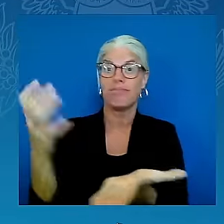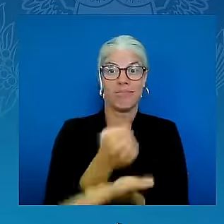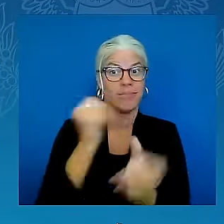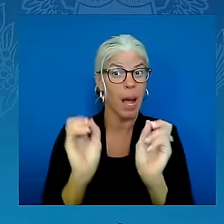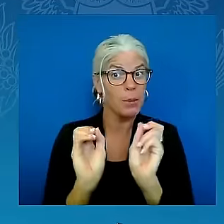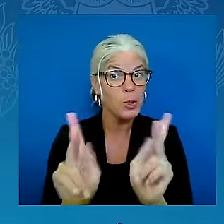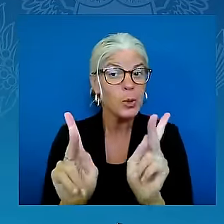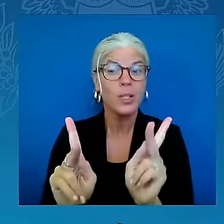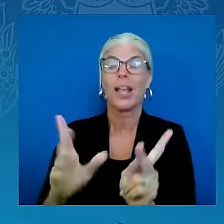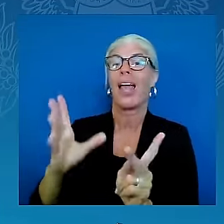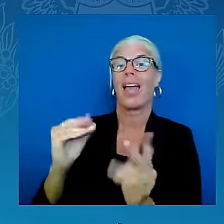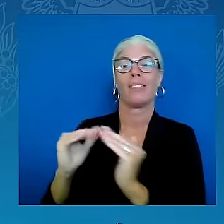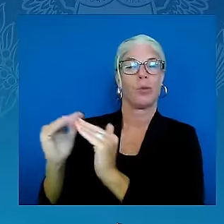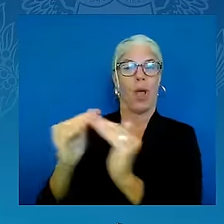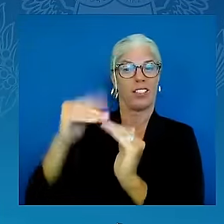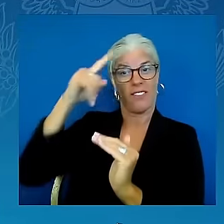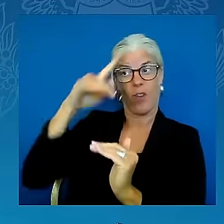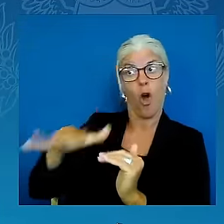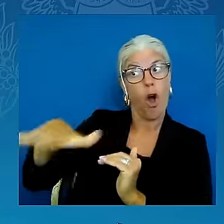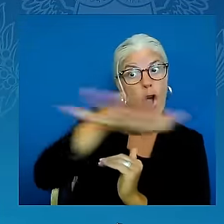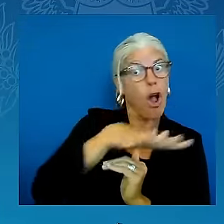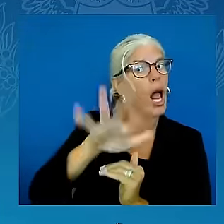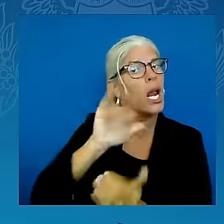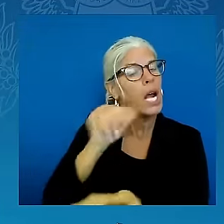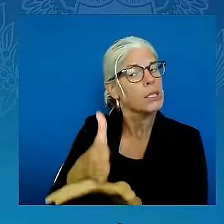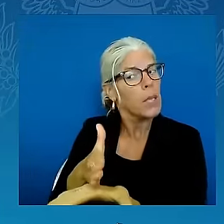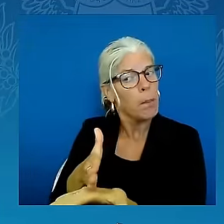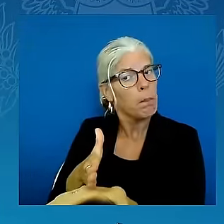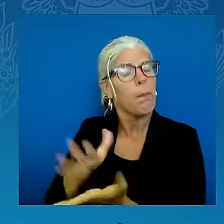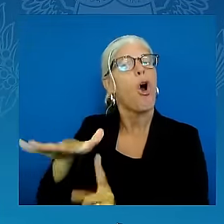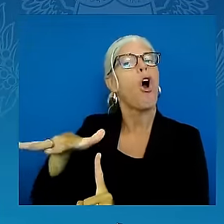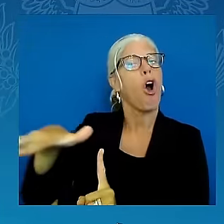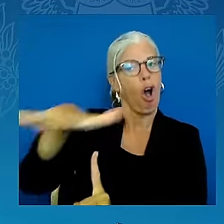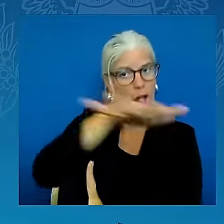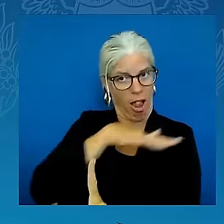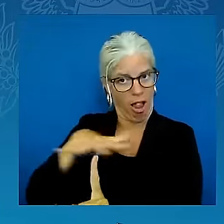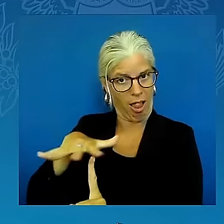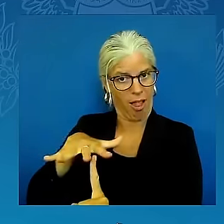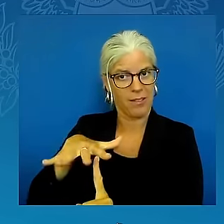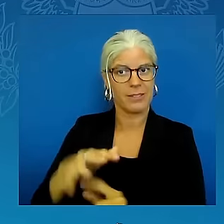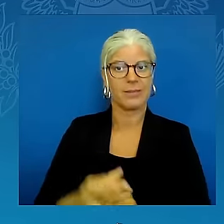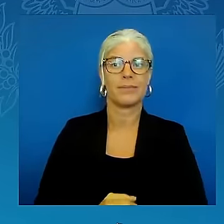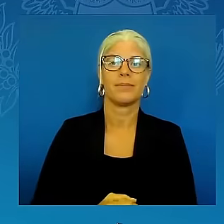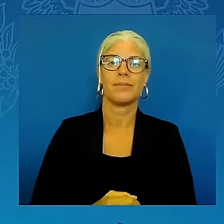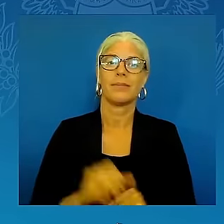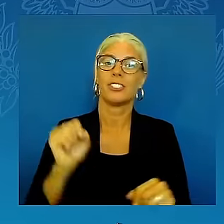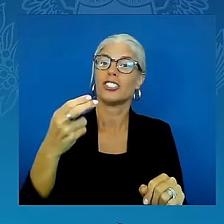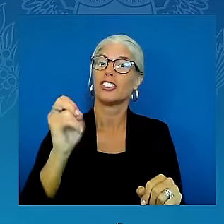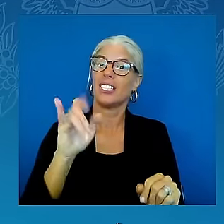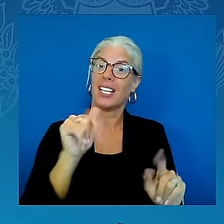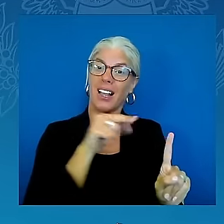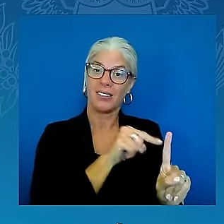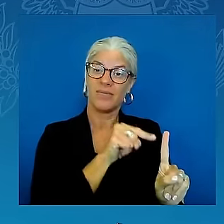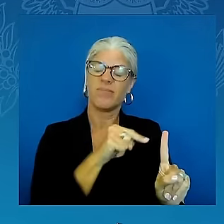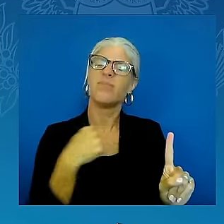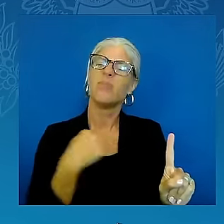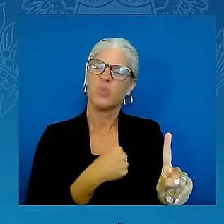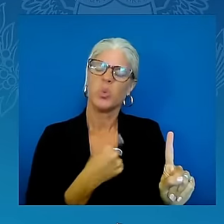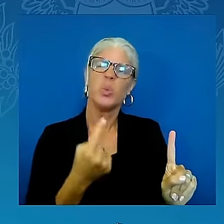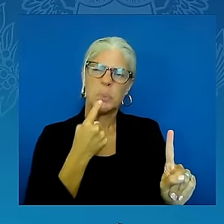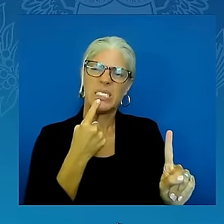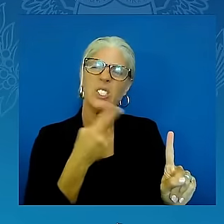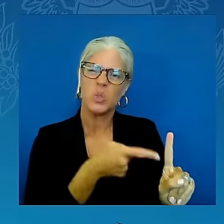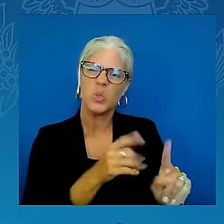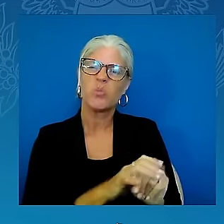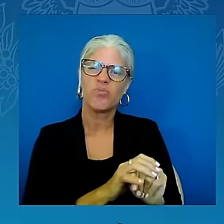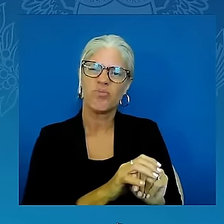And Sheila, we are going to miss you dearly. We will carry your spirit with us every day in all the work